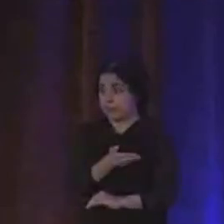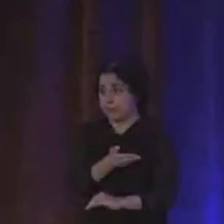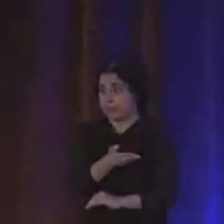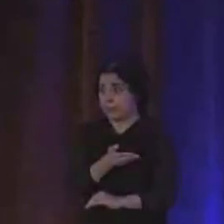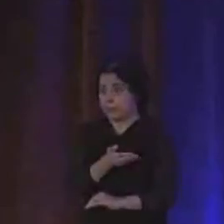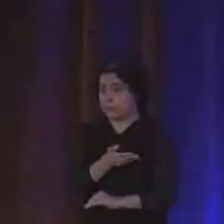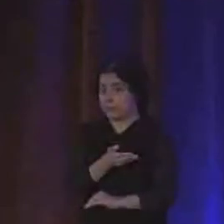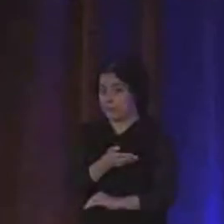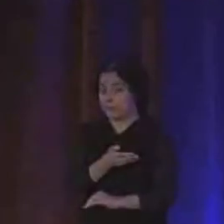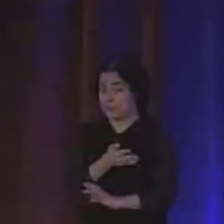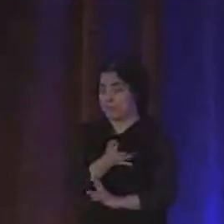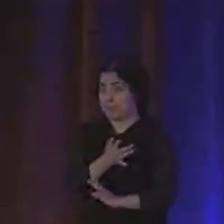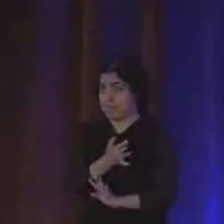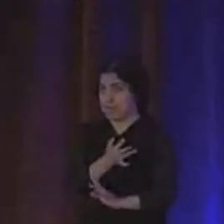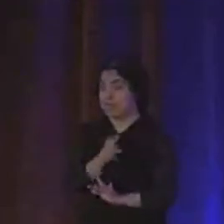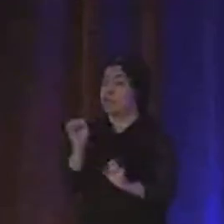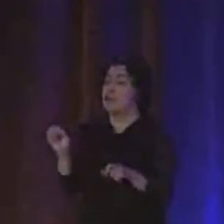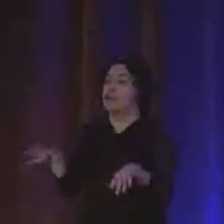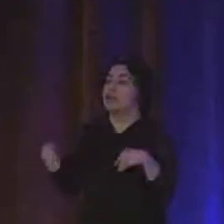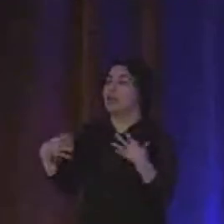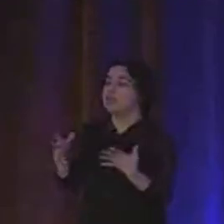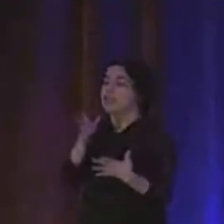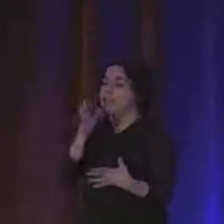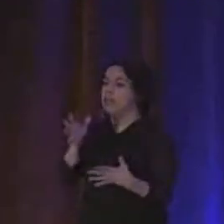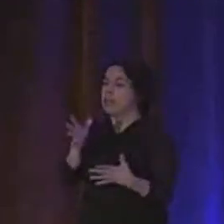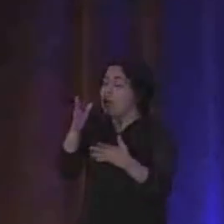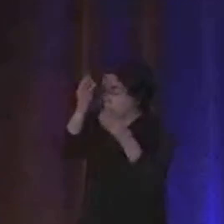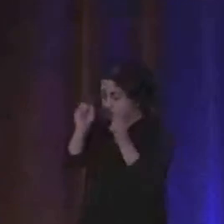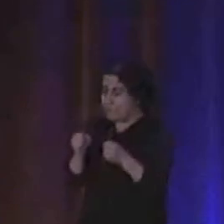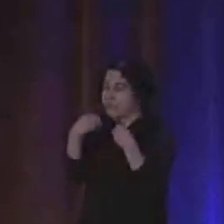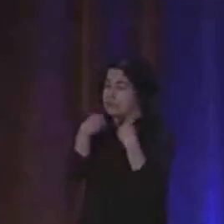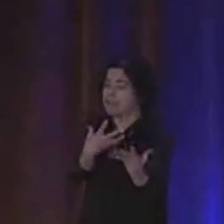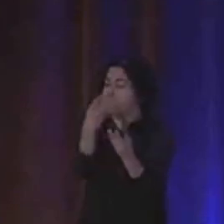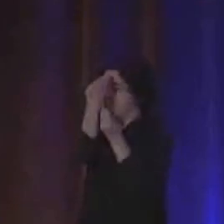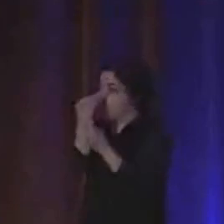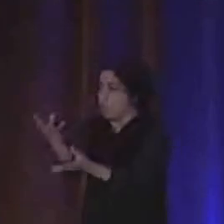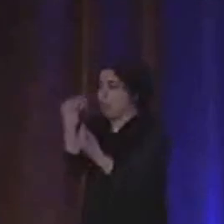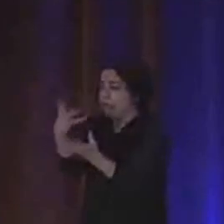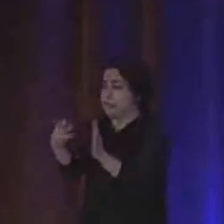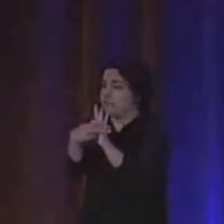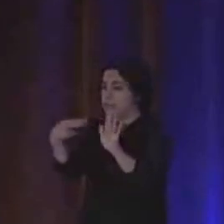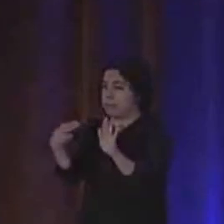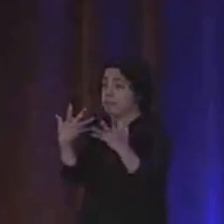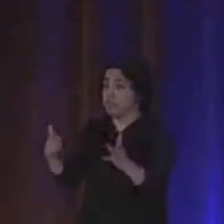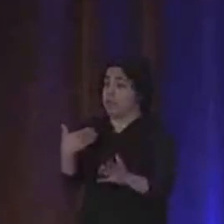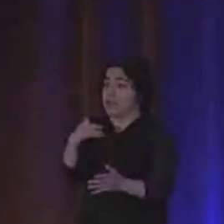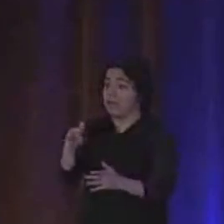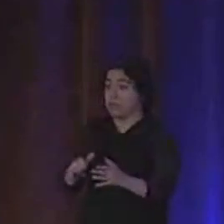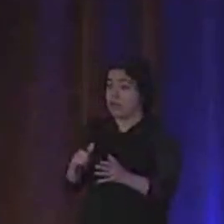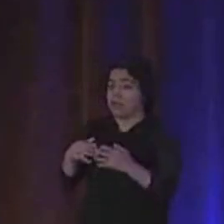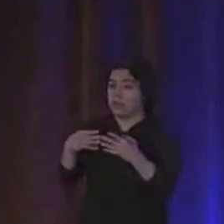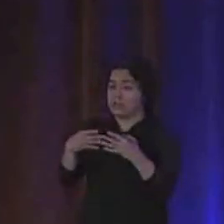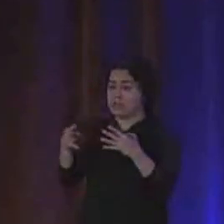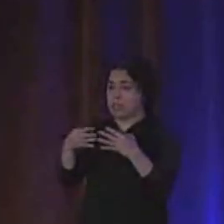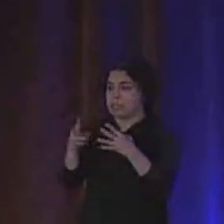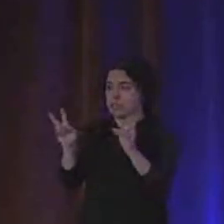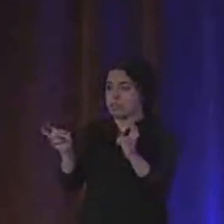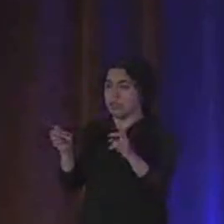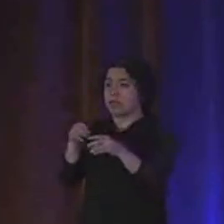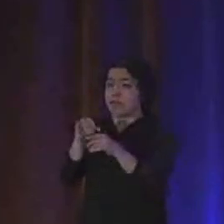a informative label. And because we have that and it's gated in